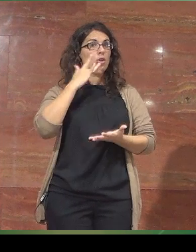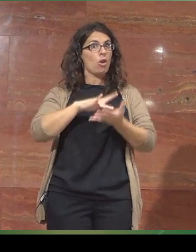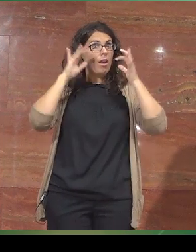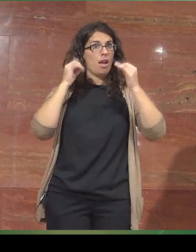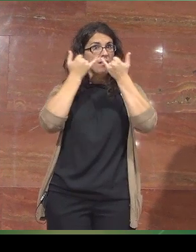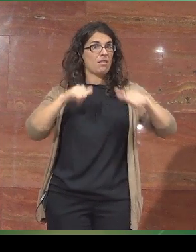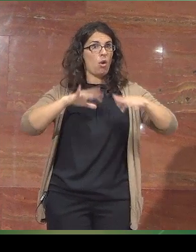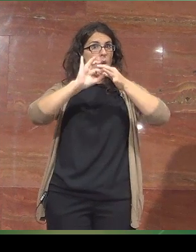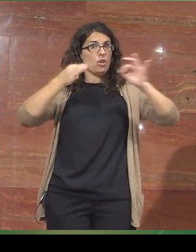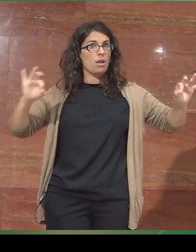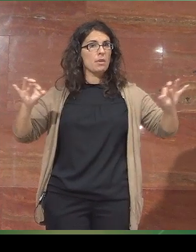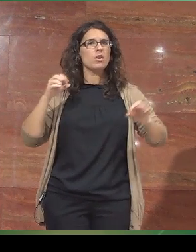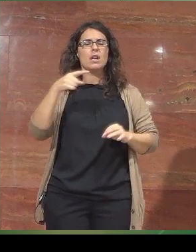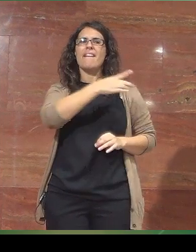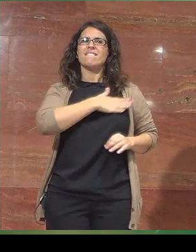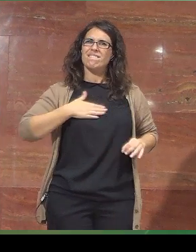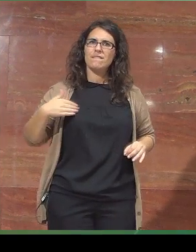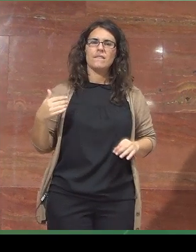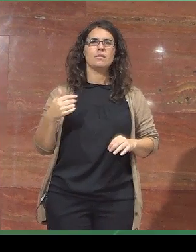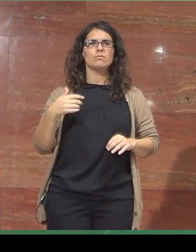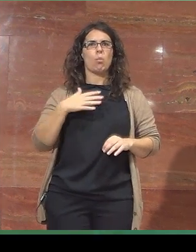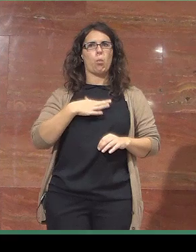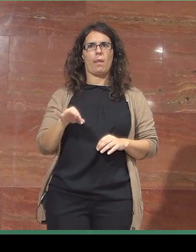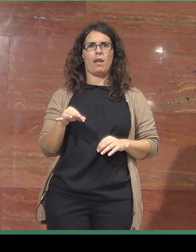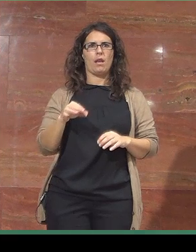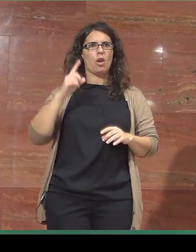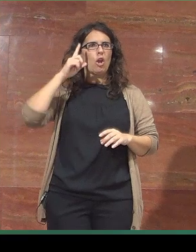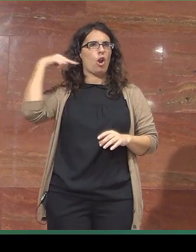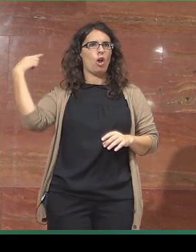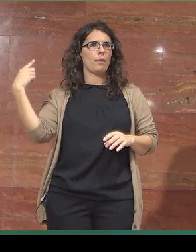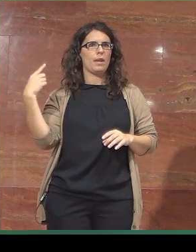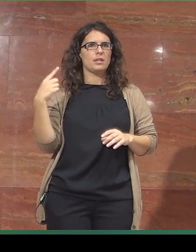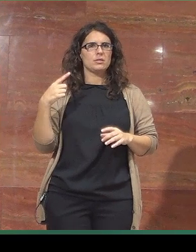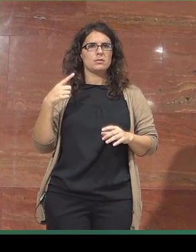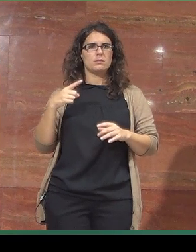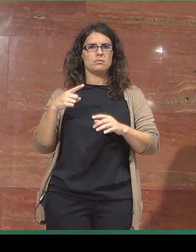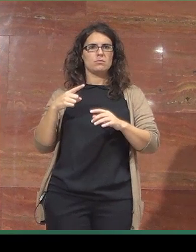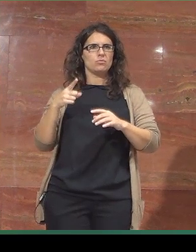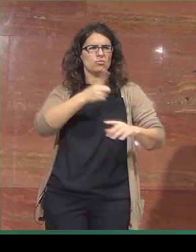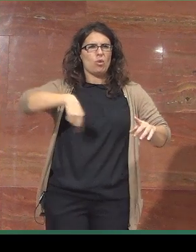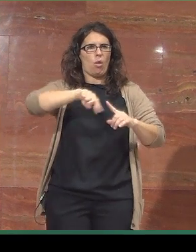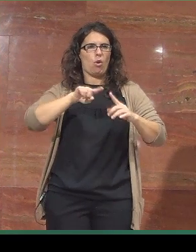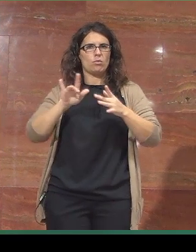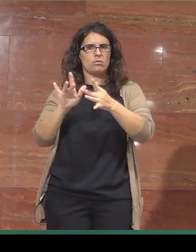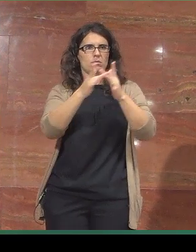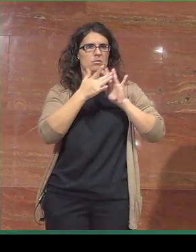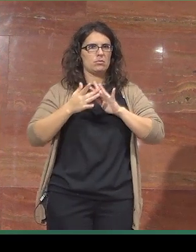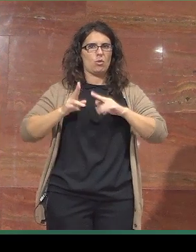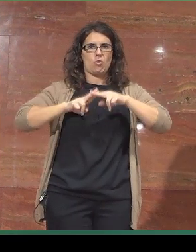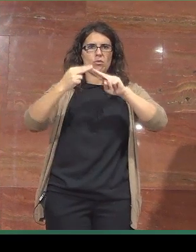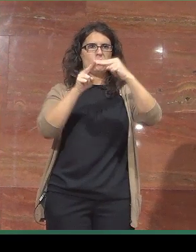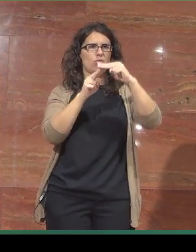as a whole. And Legible London was one of those tools and projects that was going to allow him to do that.